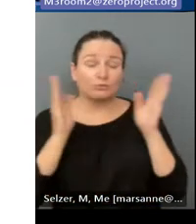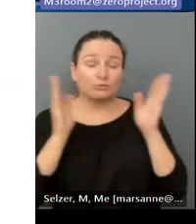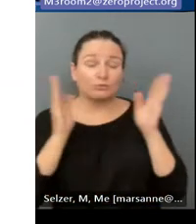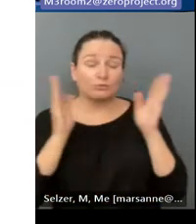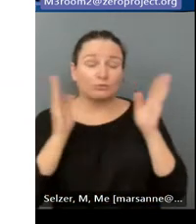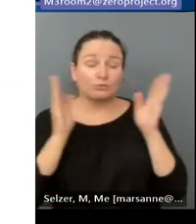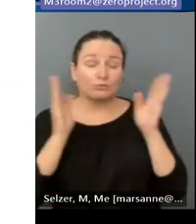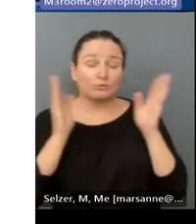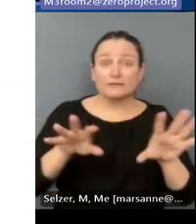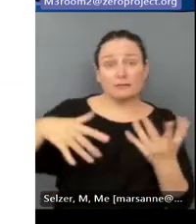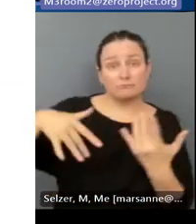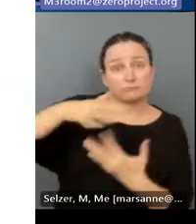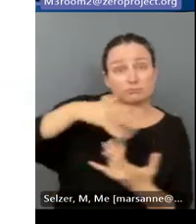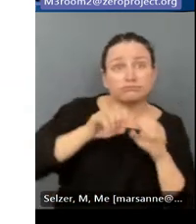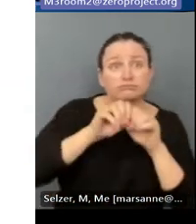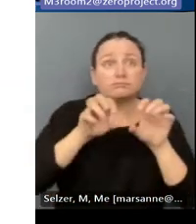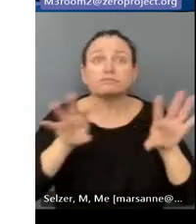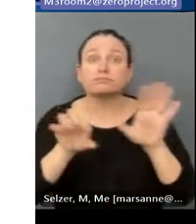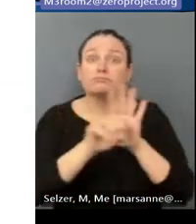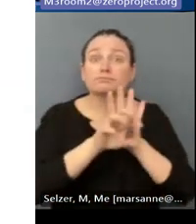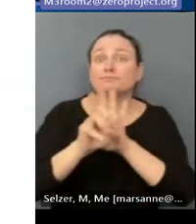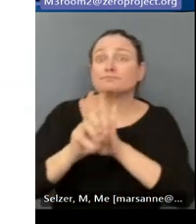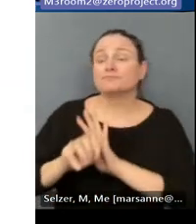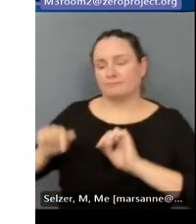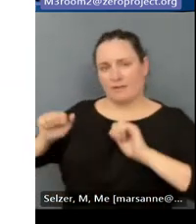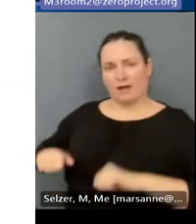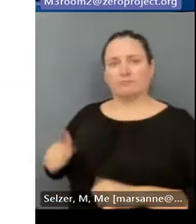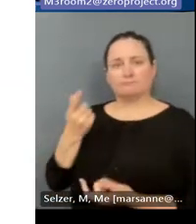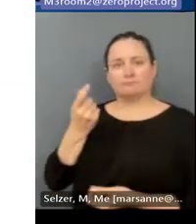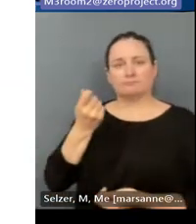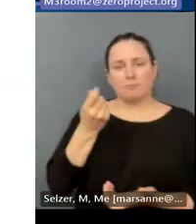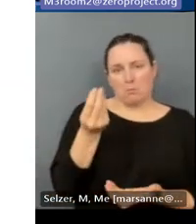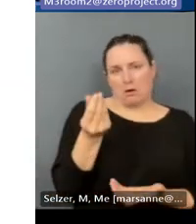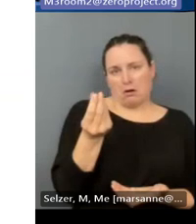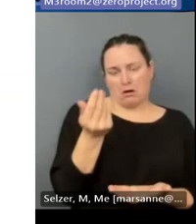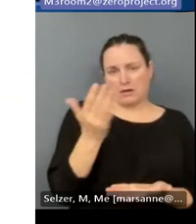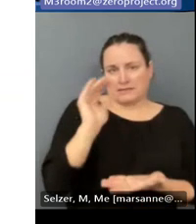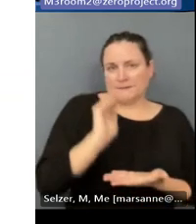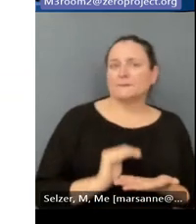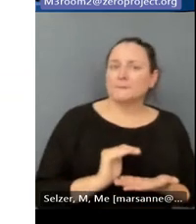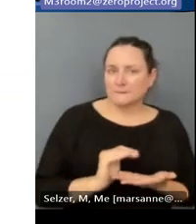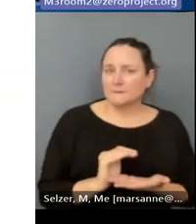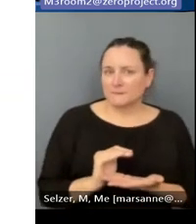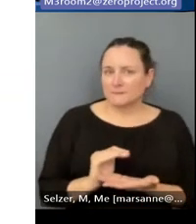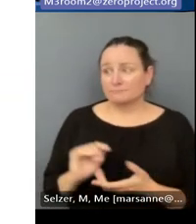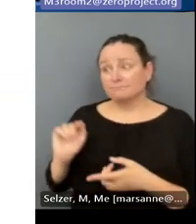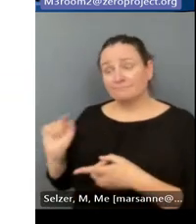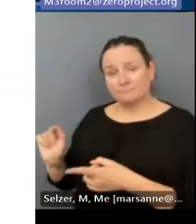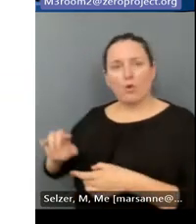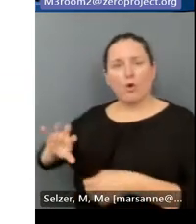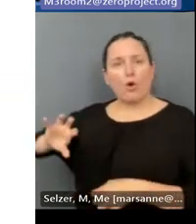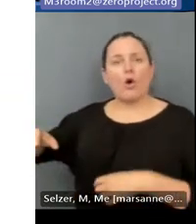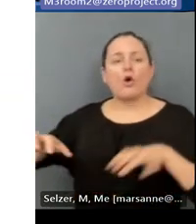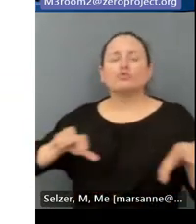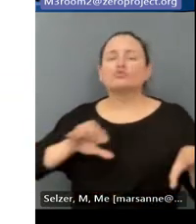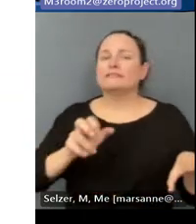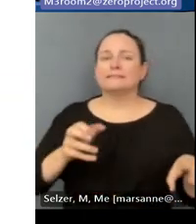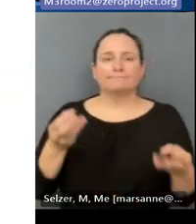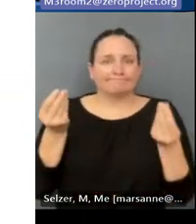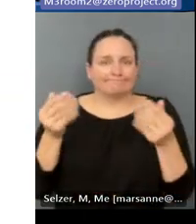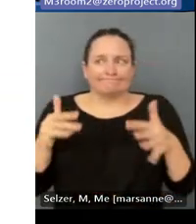way to get access into homes in countries where there's oftentimes lack